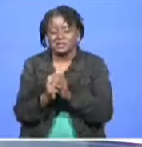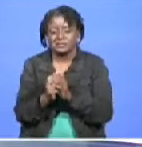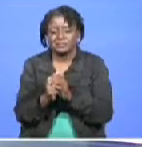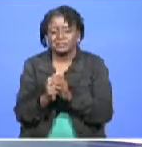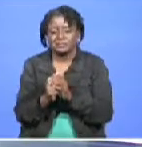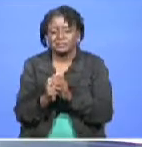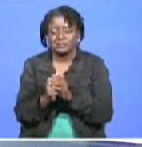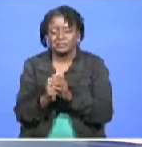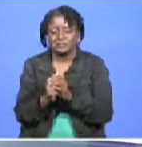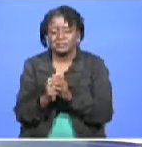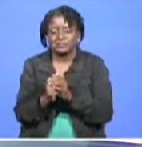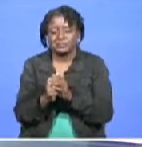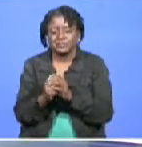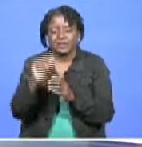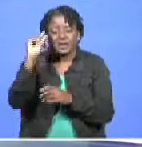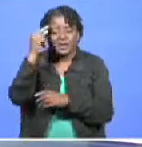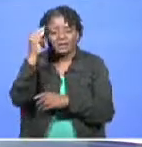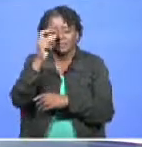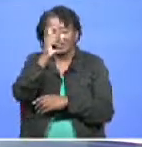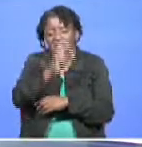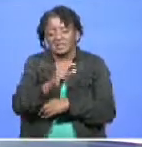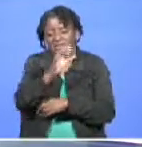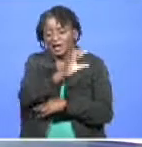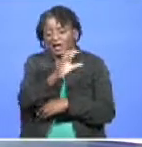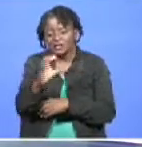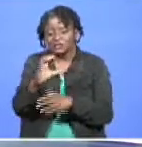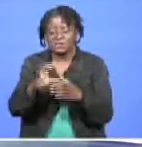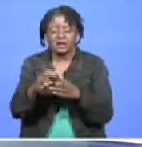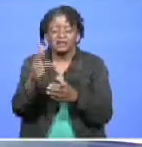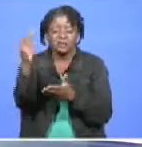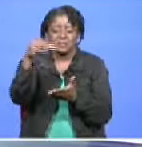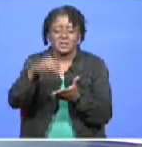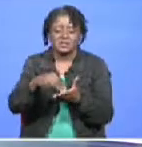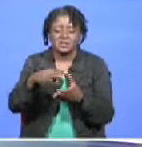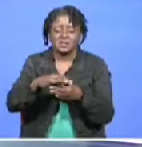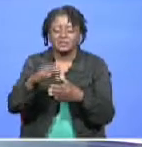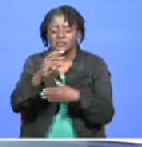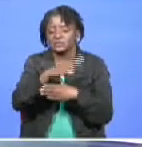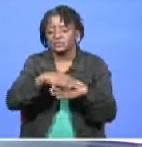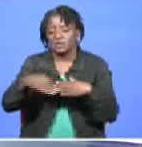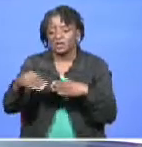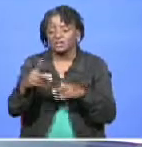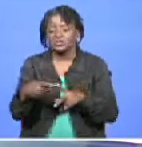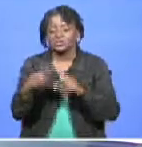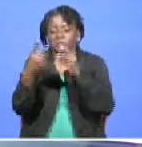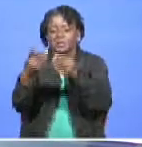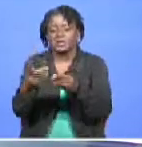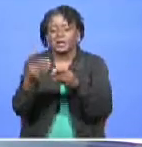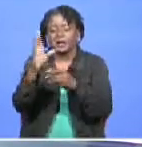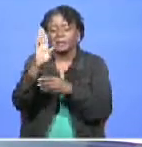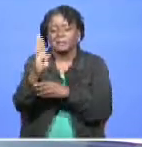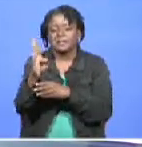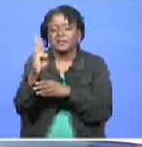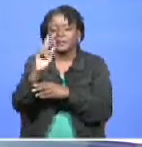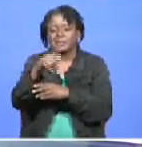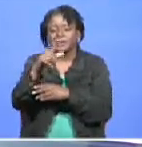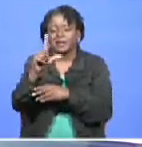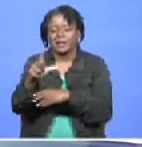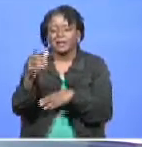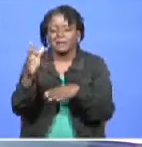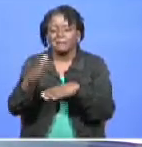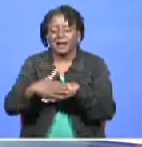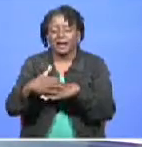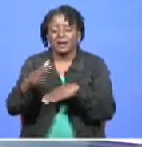Now the news from Parliament. The government needs hundreds of millions of dollars to put Bahamas Power and Light back on its feet. Challenges